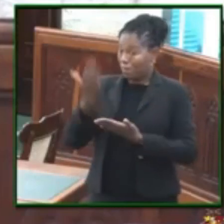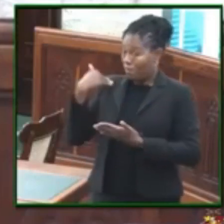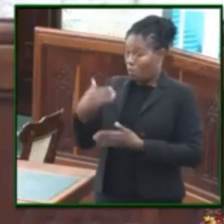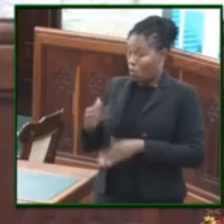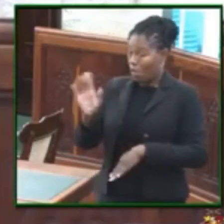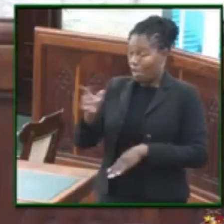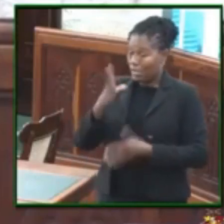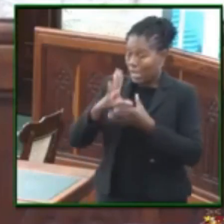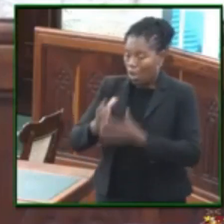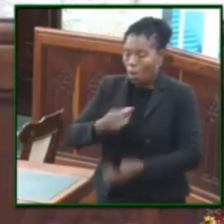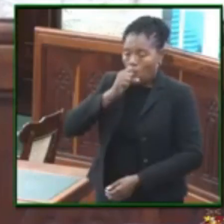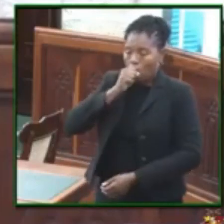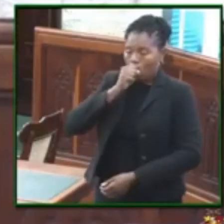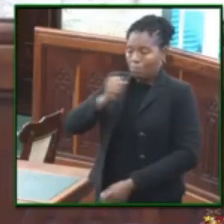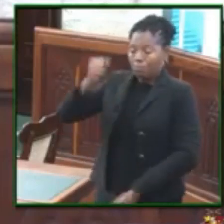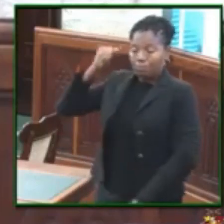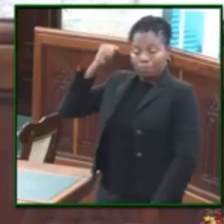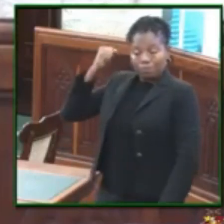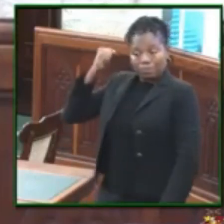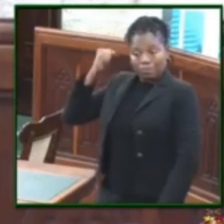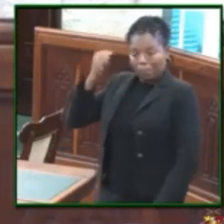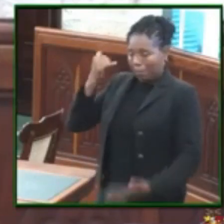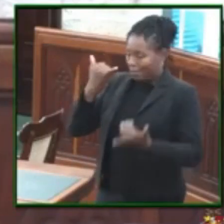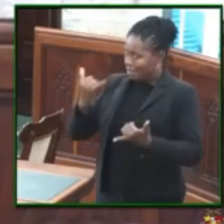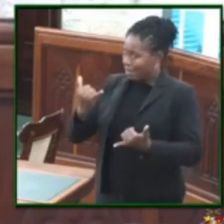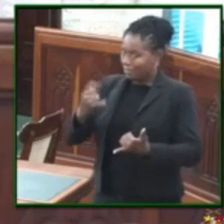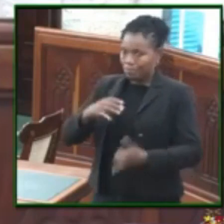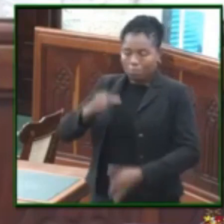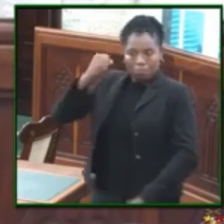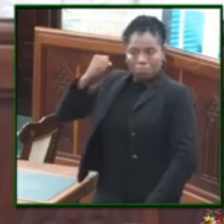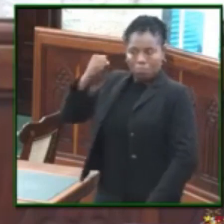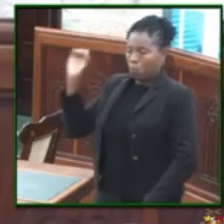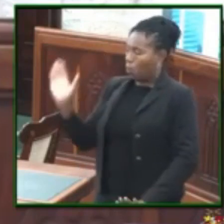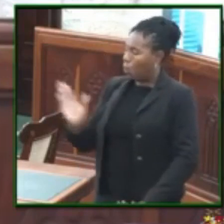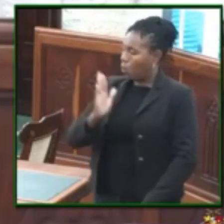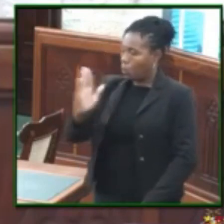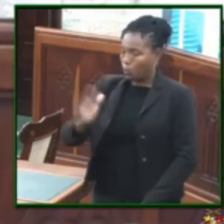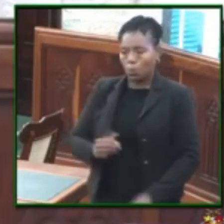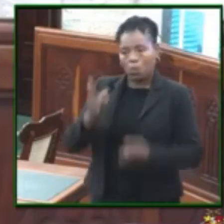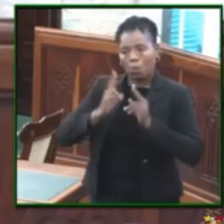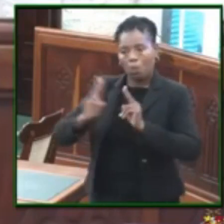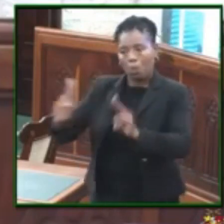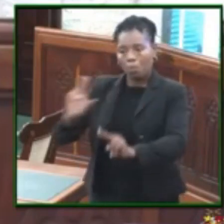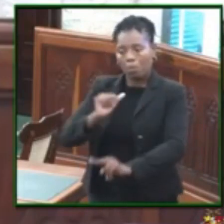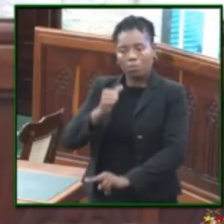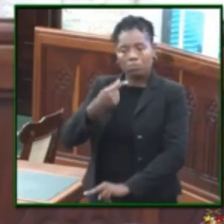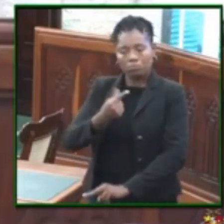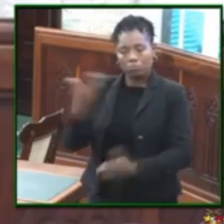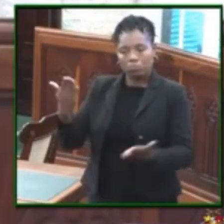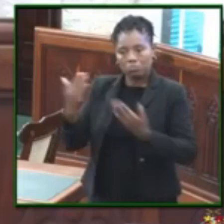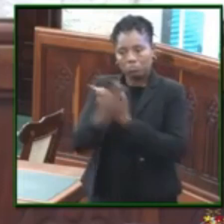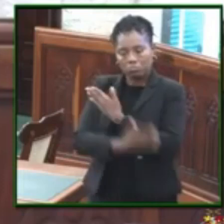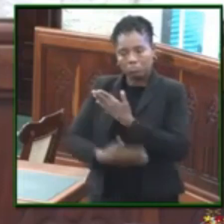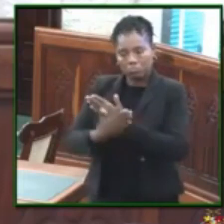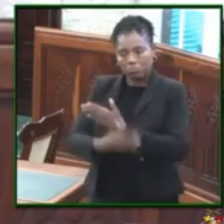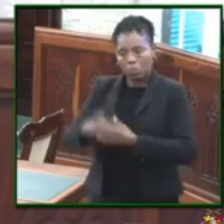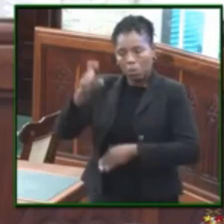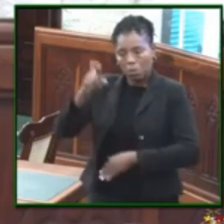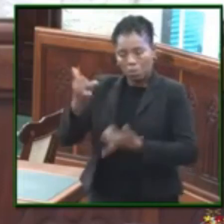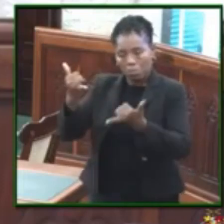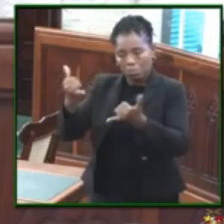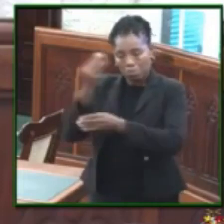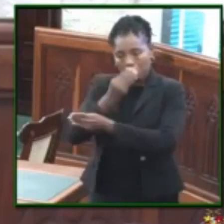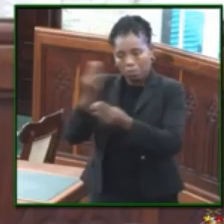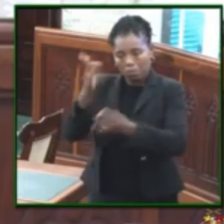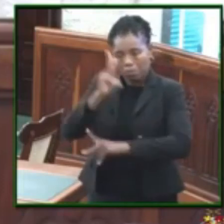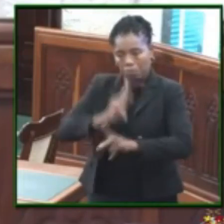government, but this secret I'm not holding. And the Honorable Attorney General of this country must now